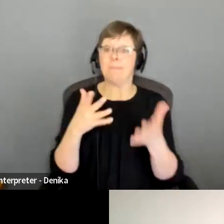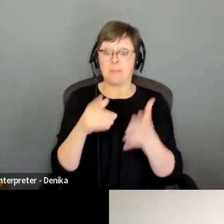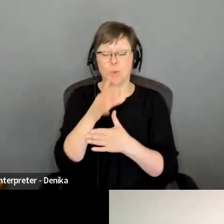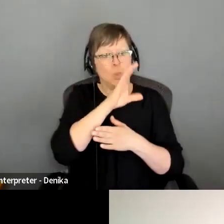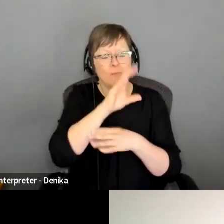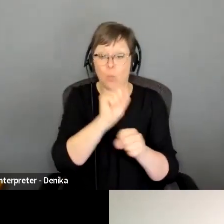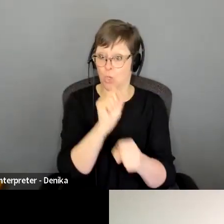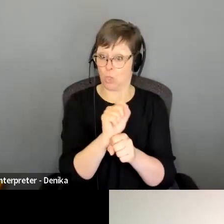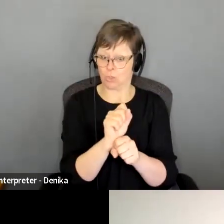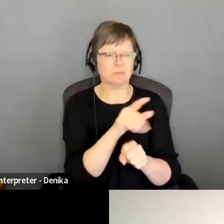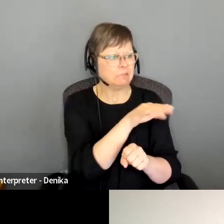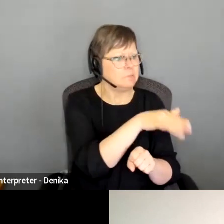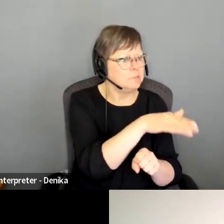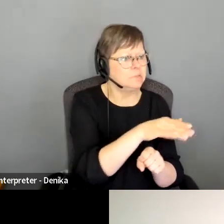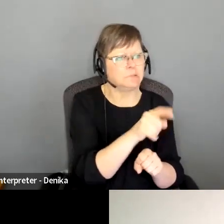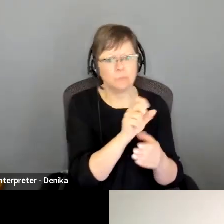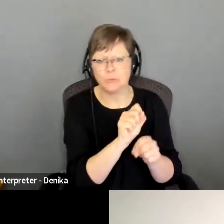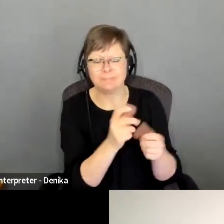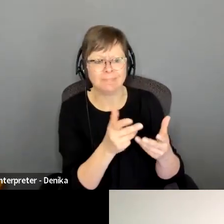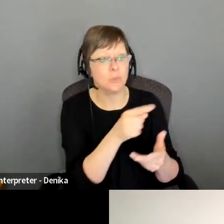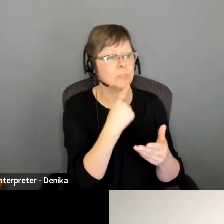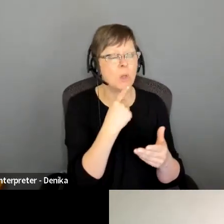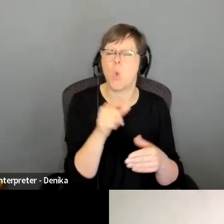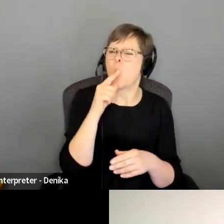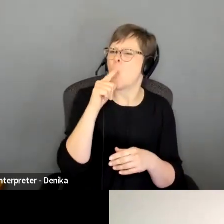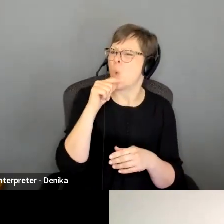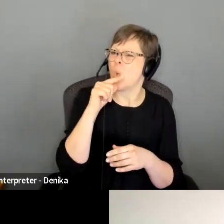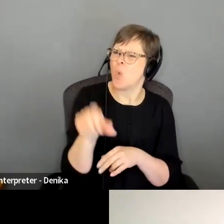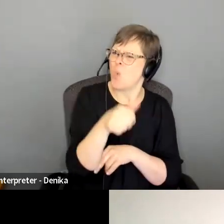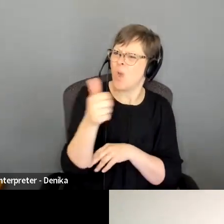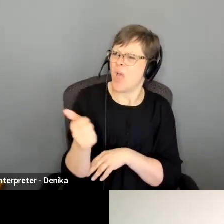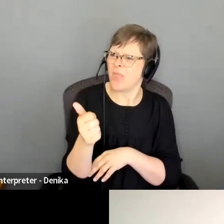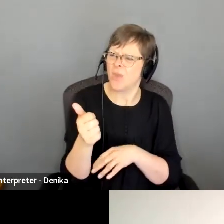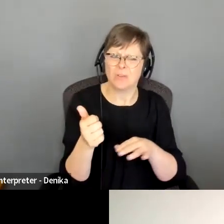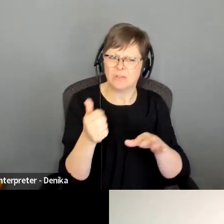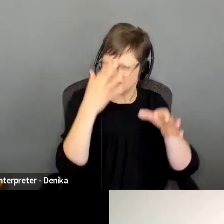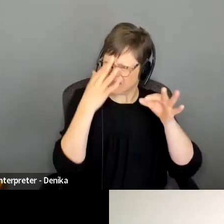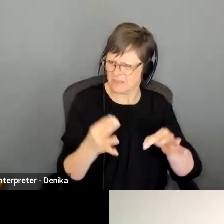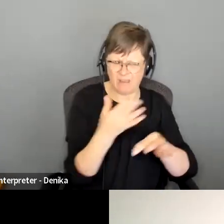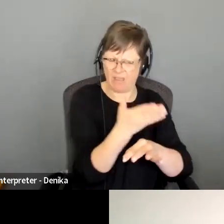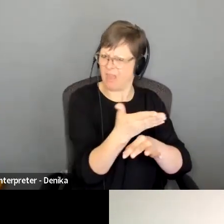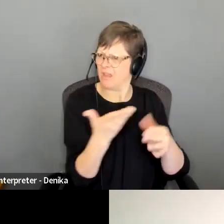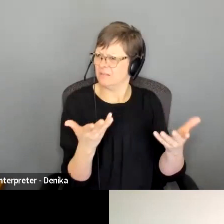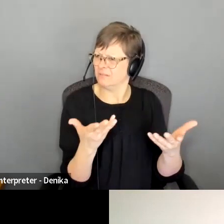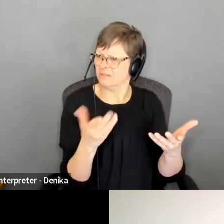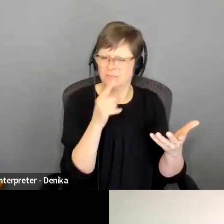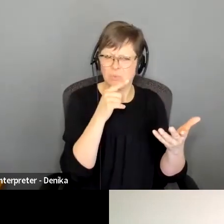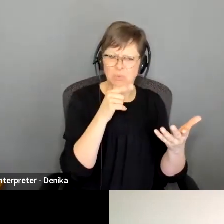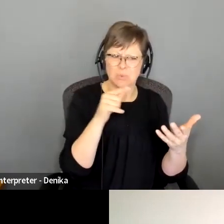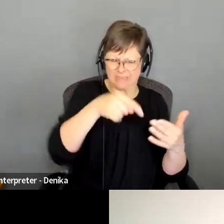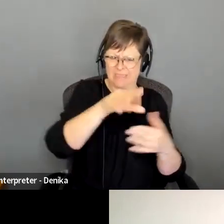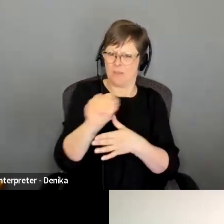this situation. You could say, well, who else is connected in this decision making, this company that you could ask questions